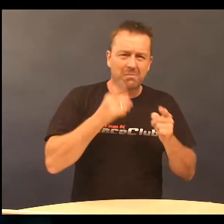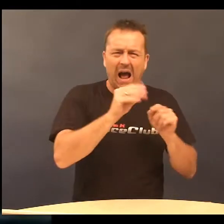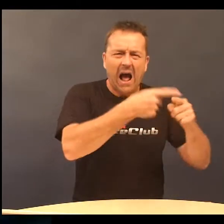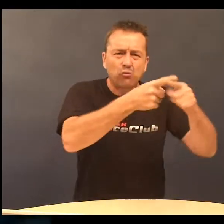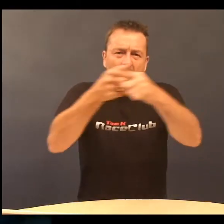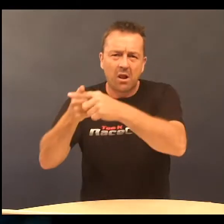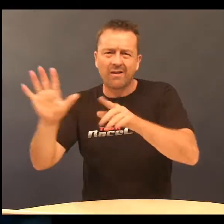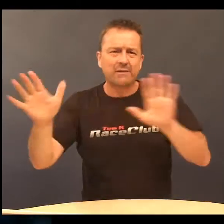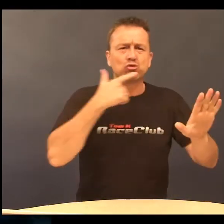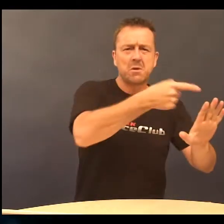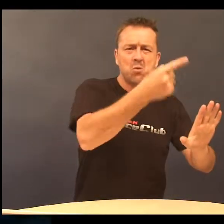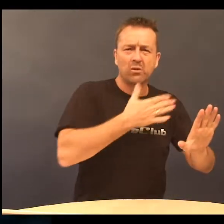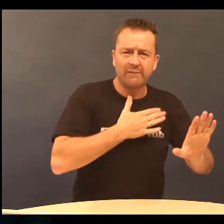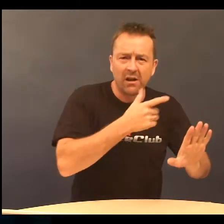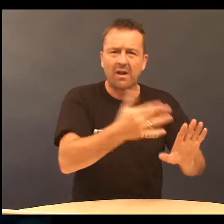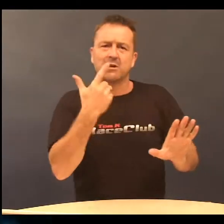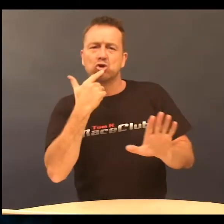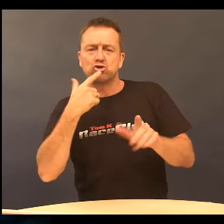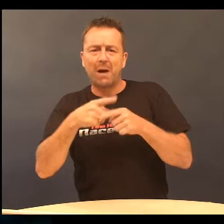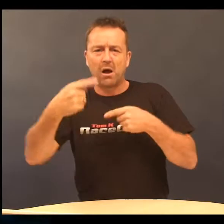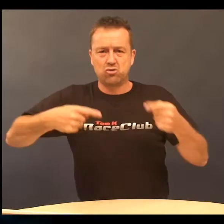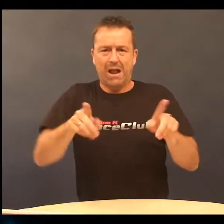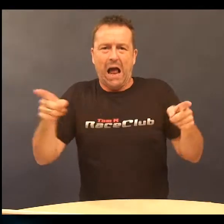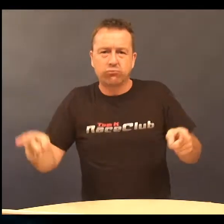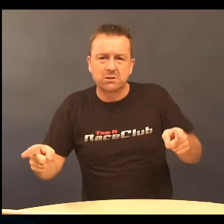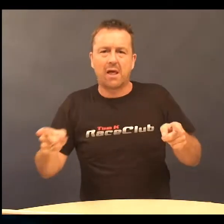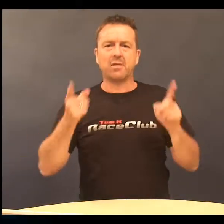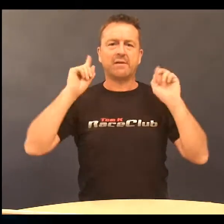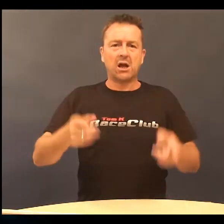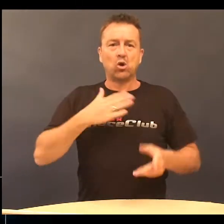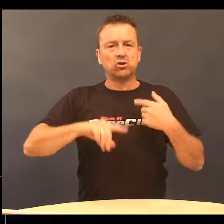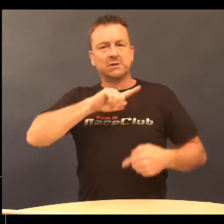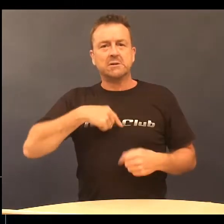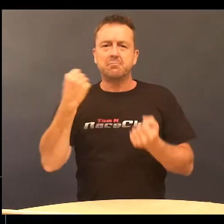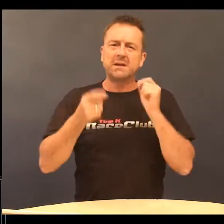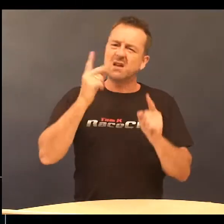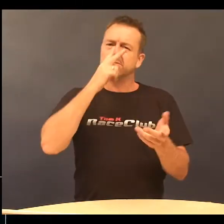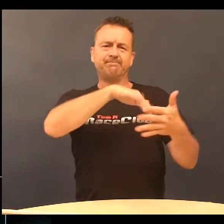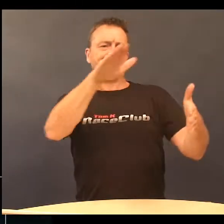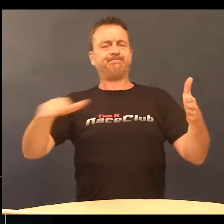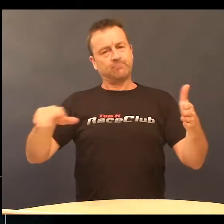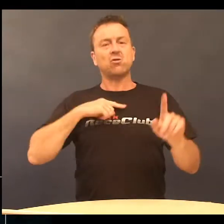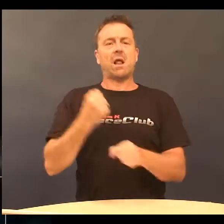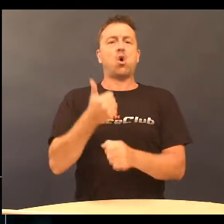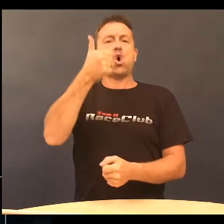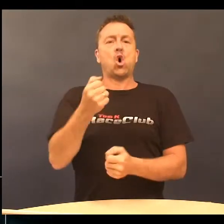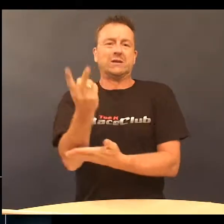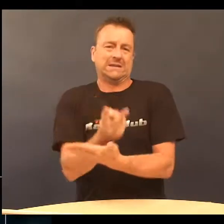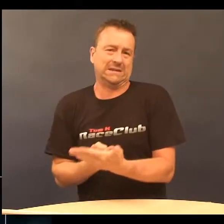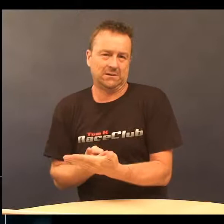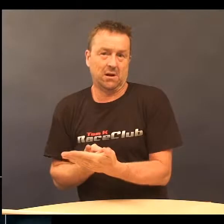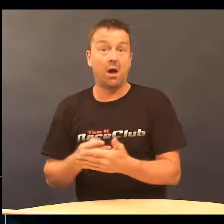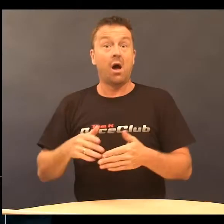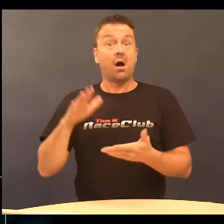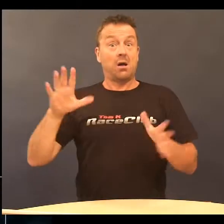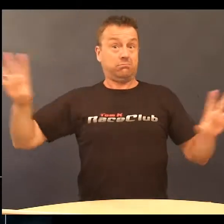kind of engine do we want, which kind of wheelbase, how do we want the car to be, let's say, schemed very roughly. Based on this